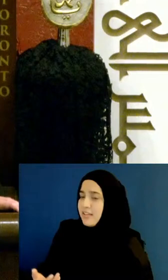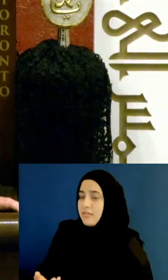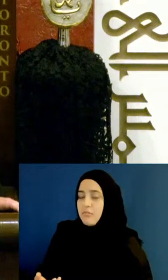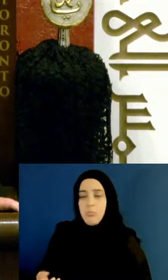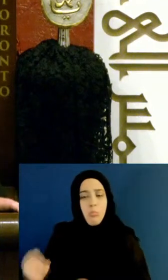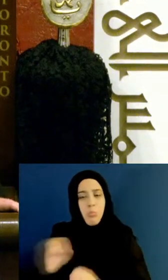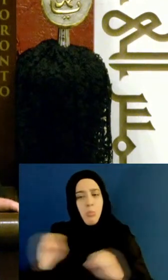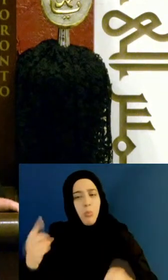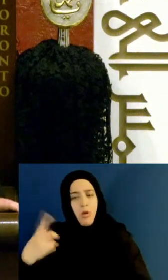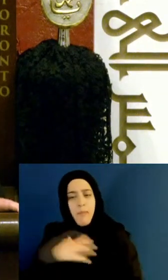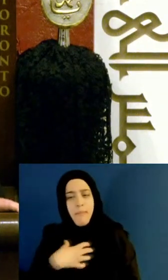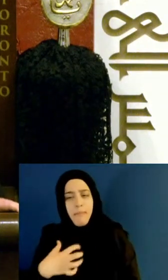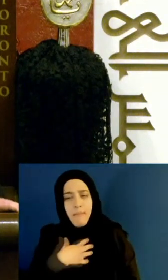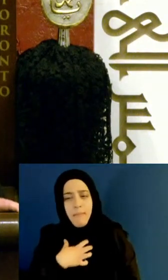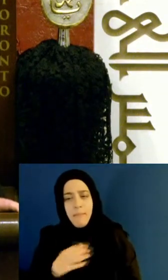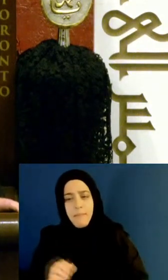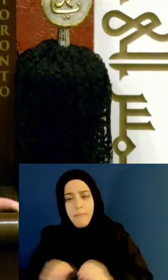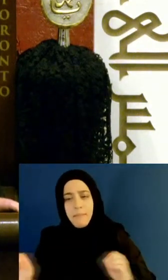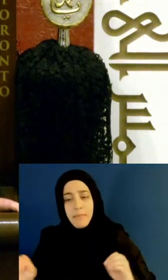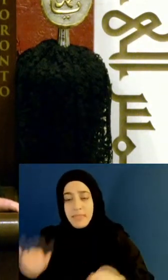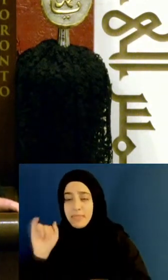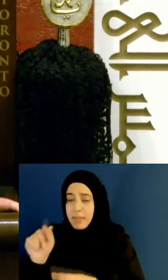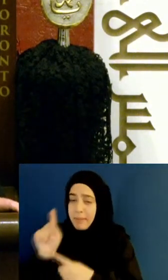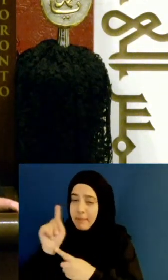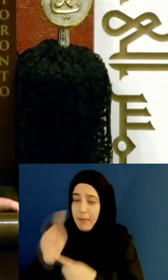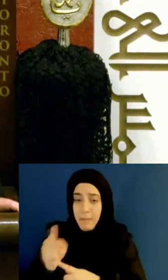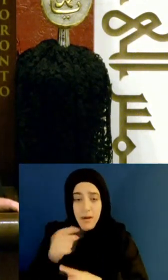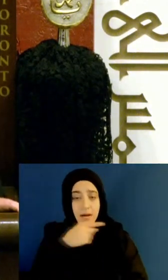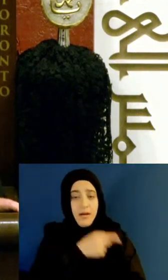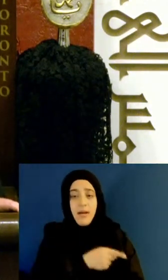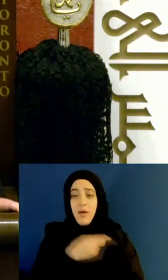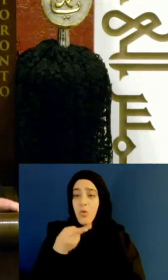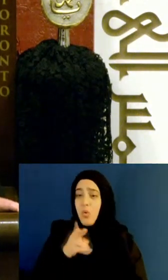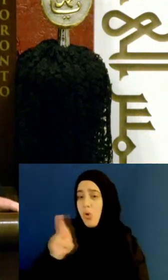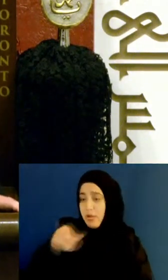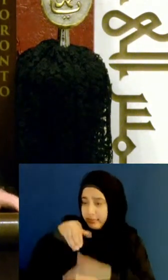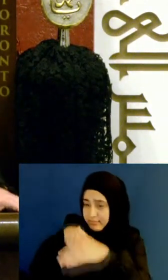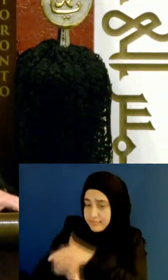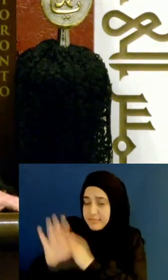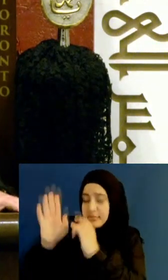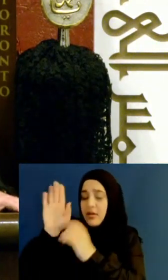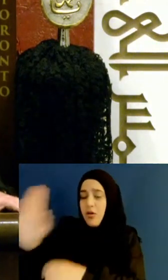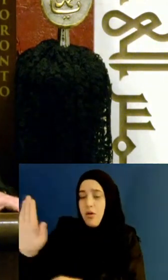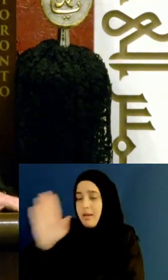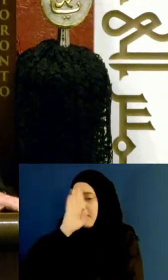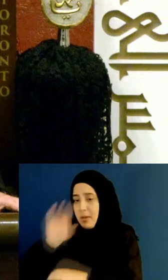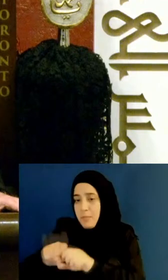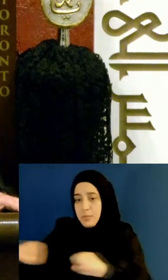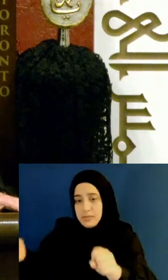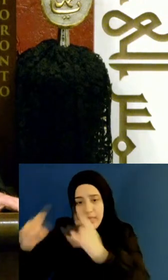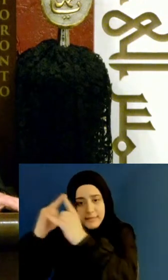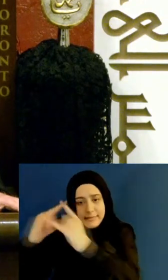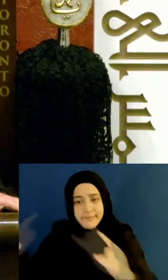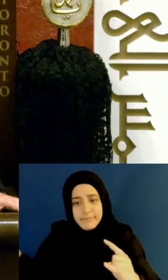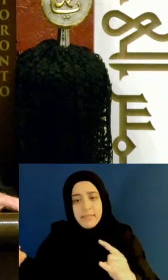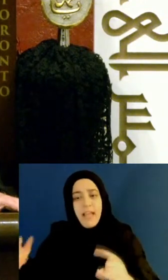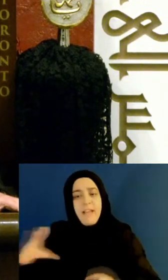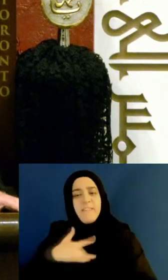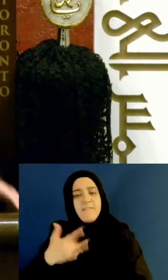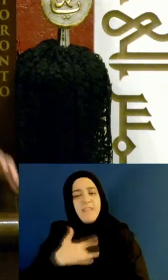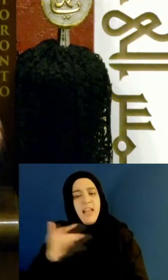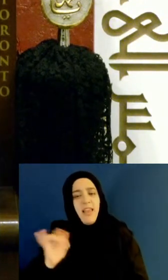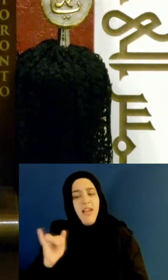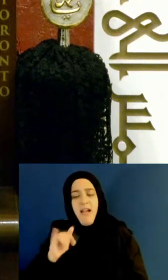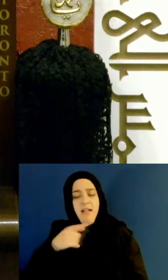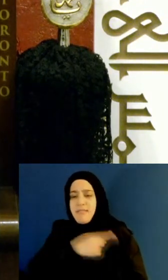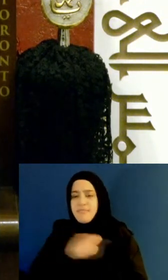the tent of Imam al-Hussein, it was as if they have always been one since the beginning of time.